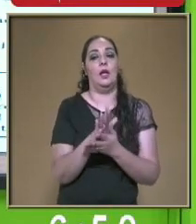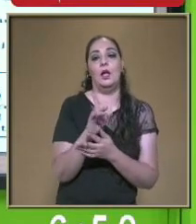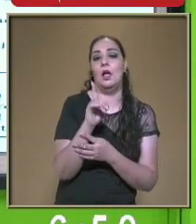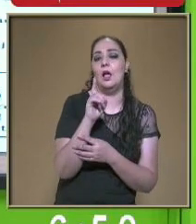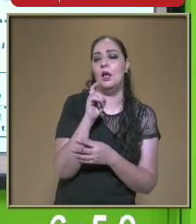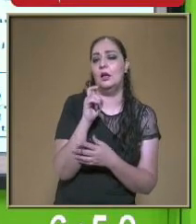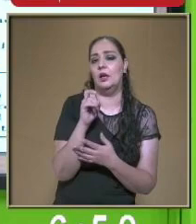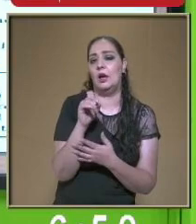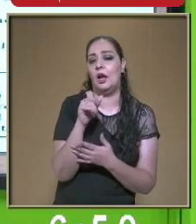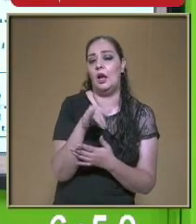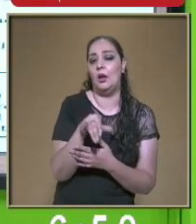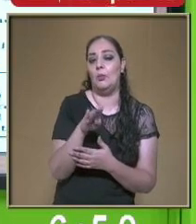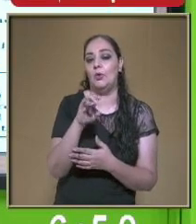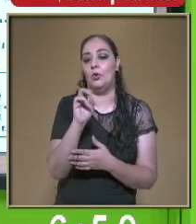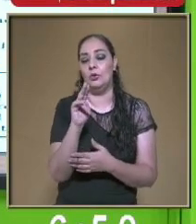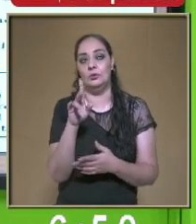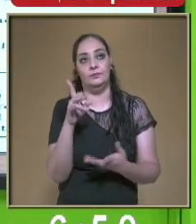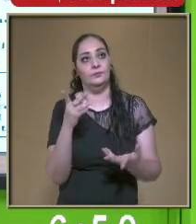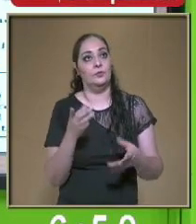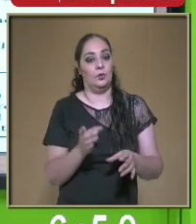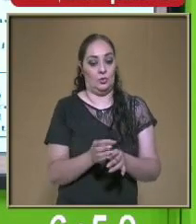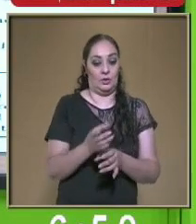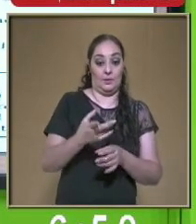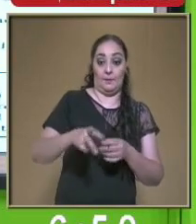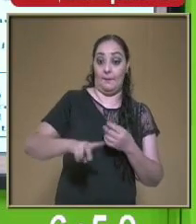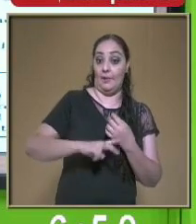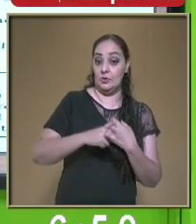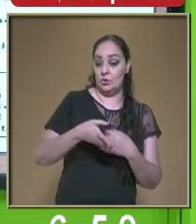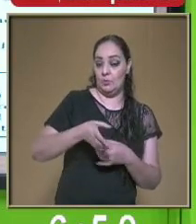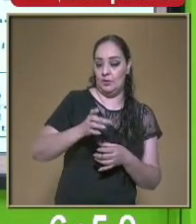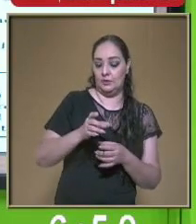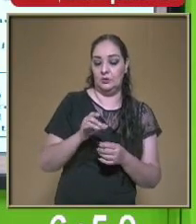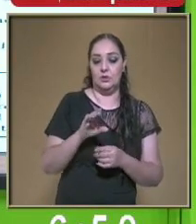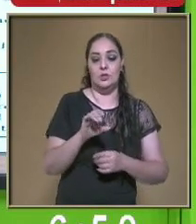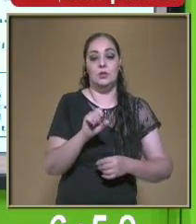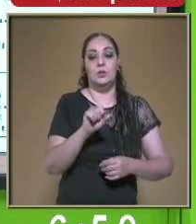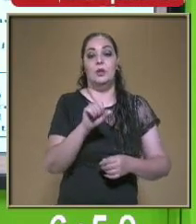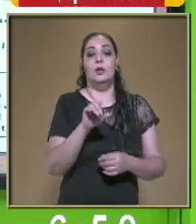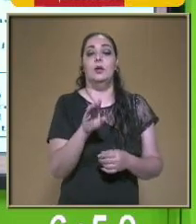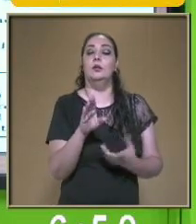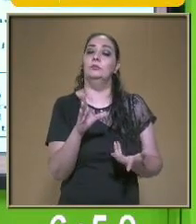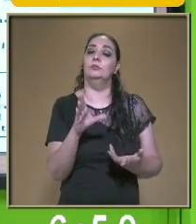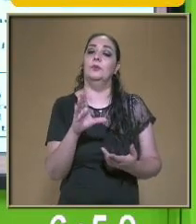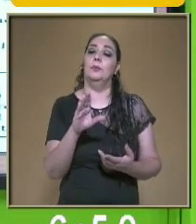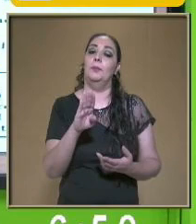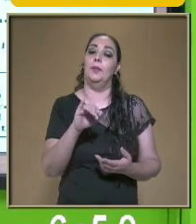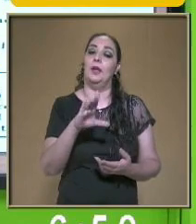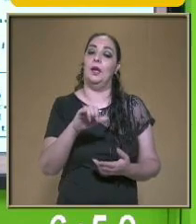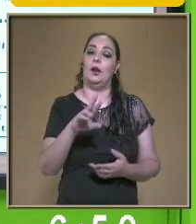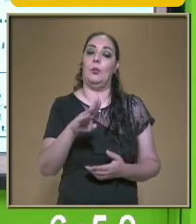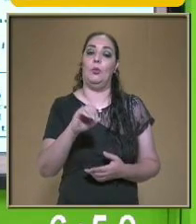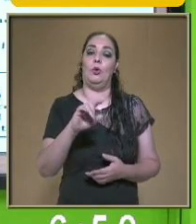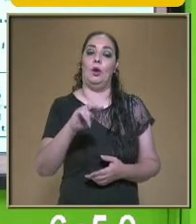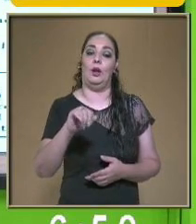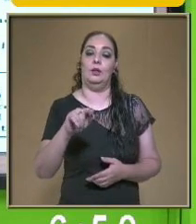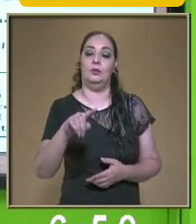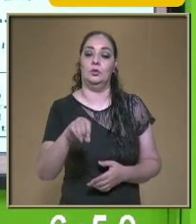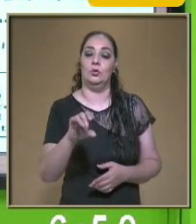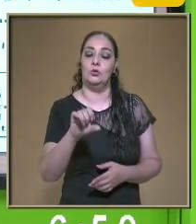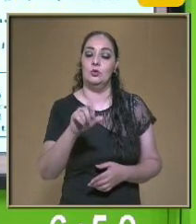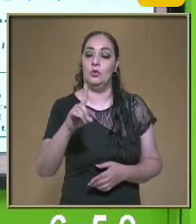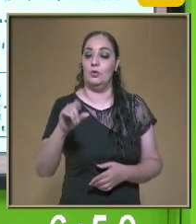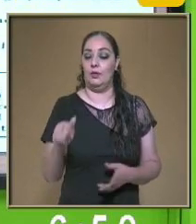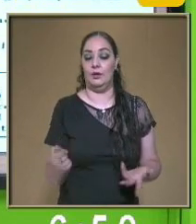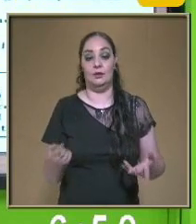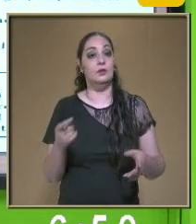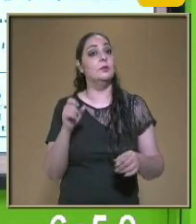vinegar, plastic cup, bicarbonate of soda or baking soda, red food coloring, and